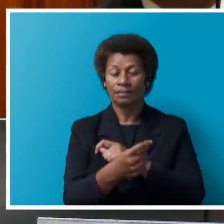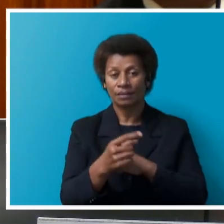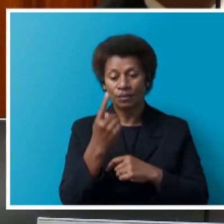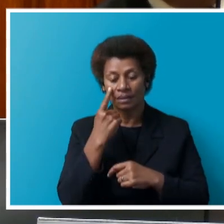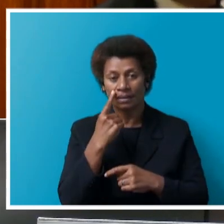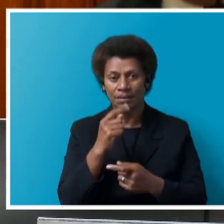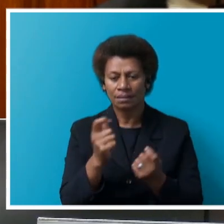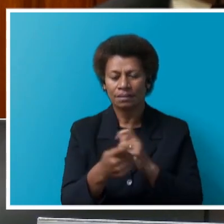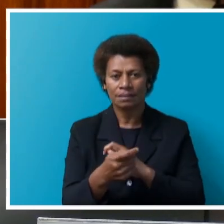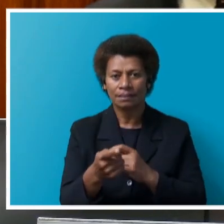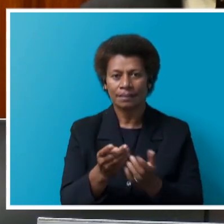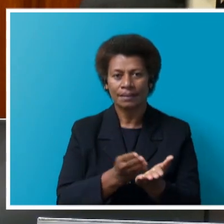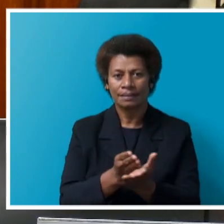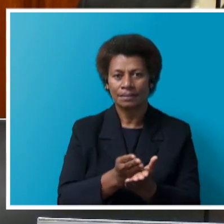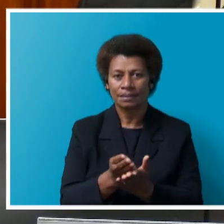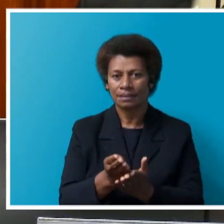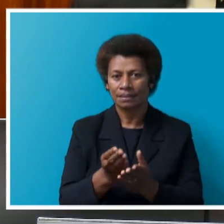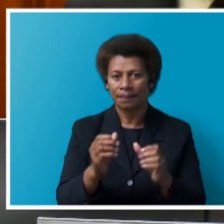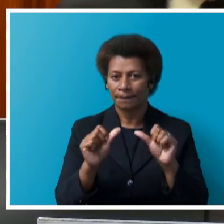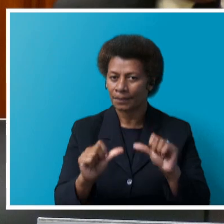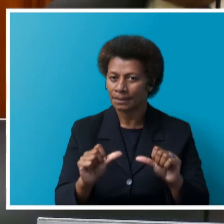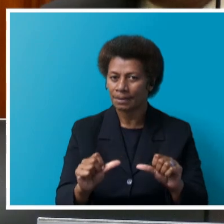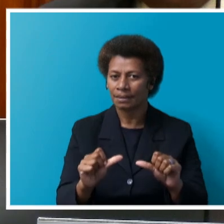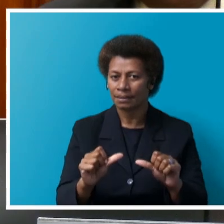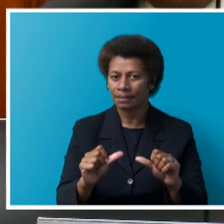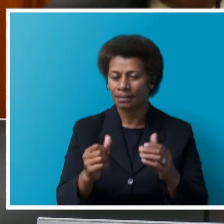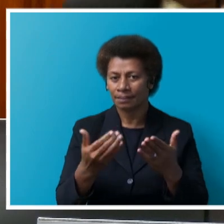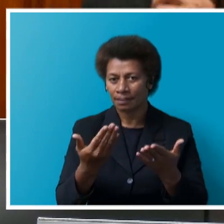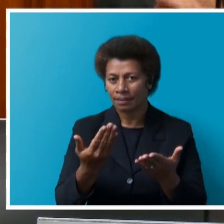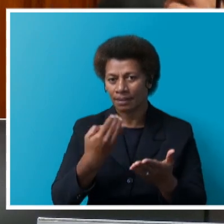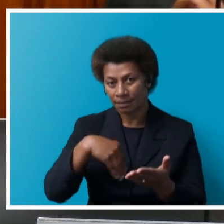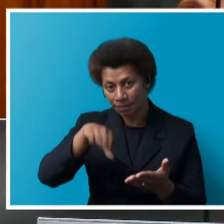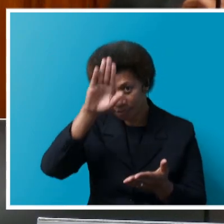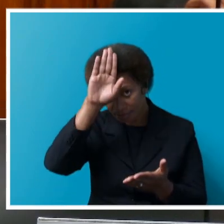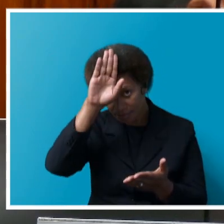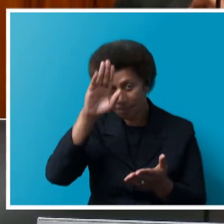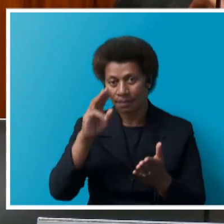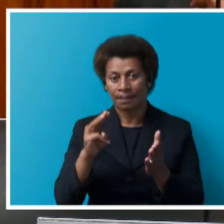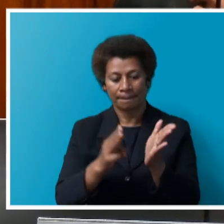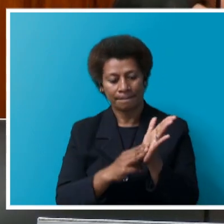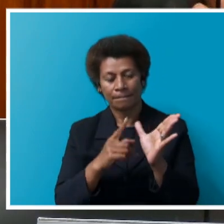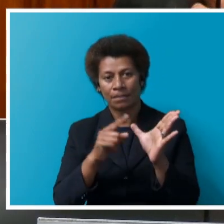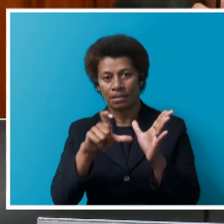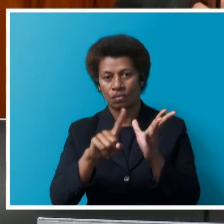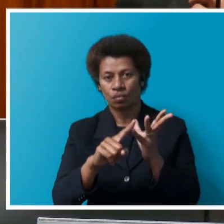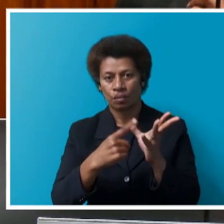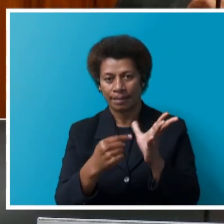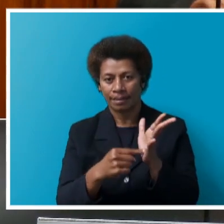We acknowledge the service of the former president, His Excellency the Turangambala Timodata, lead with dignity and